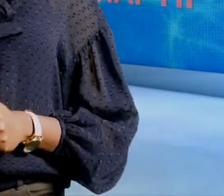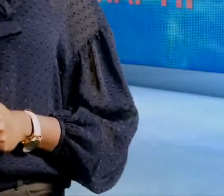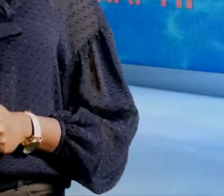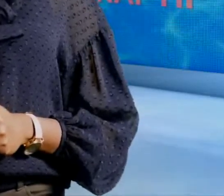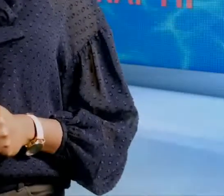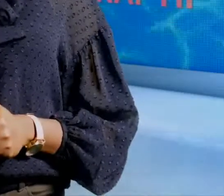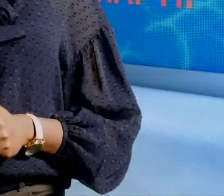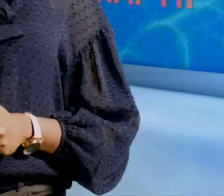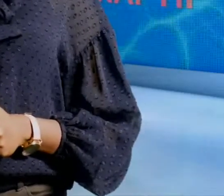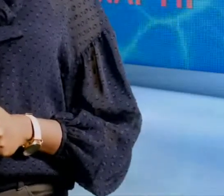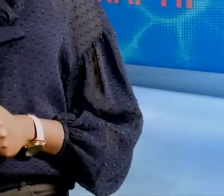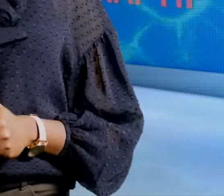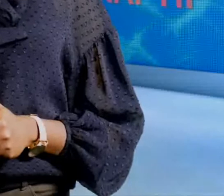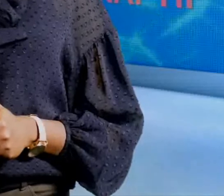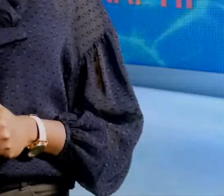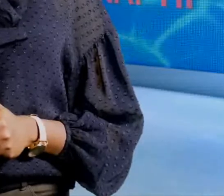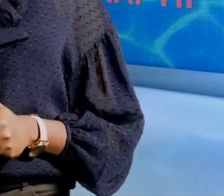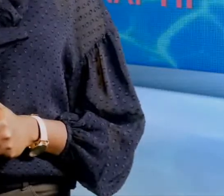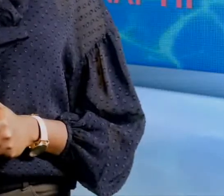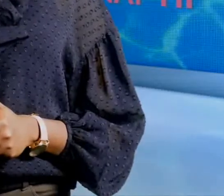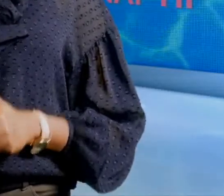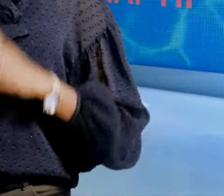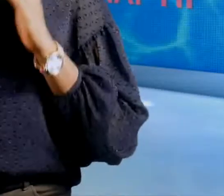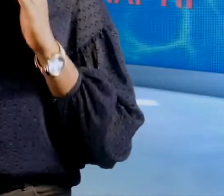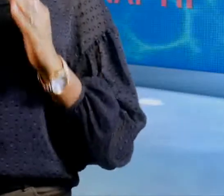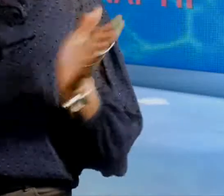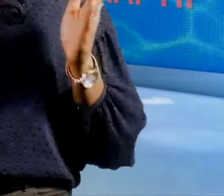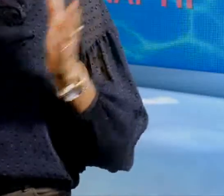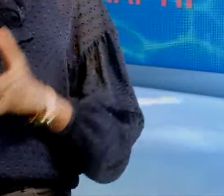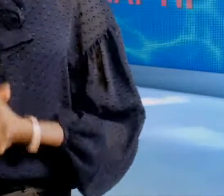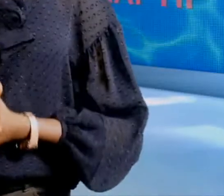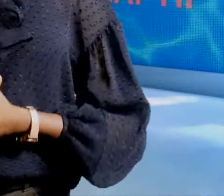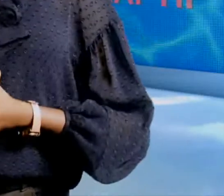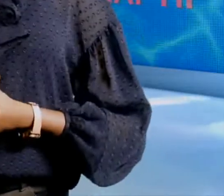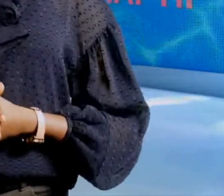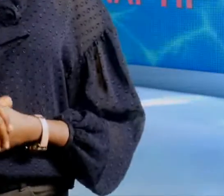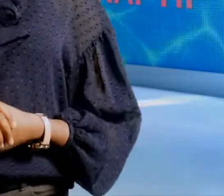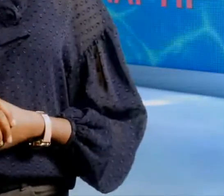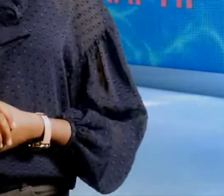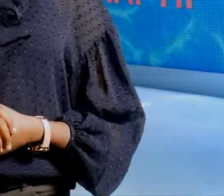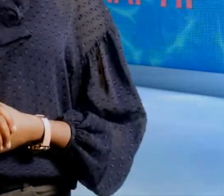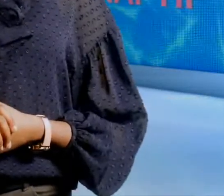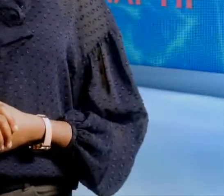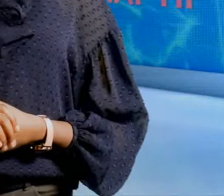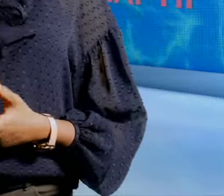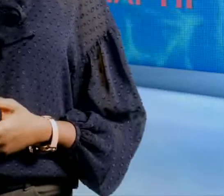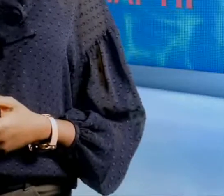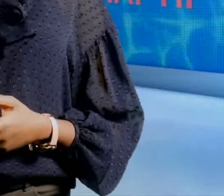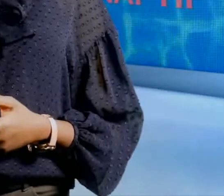Unfortunately, not many live to tell their stories. And NAPTIP is always willing to swing into